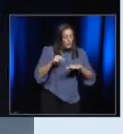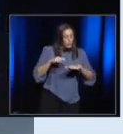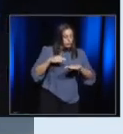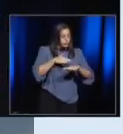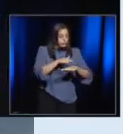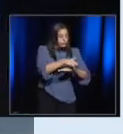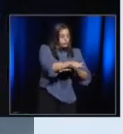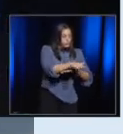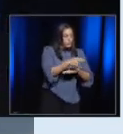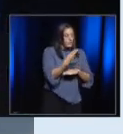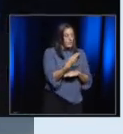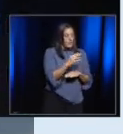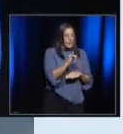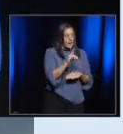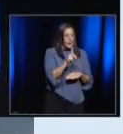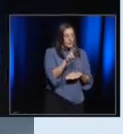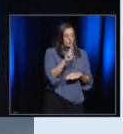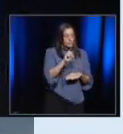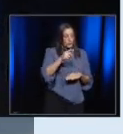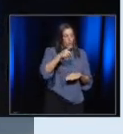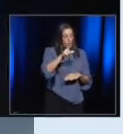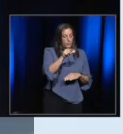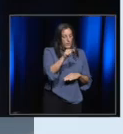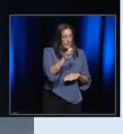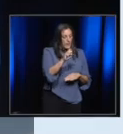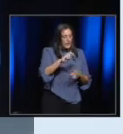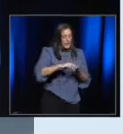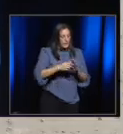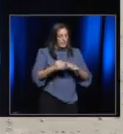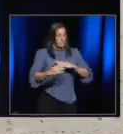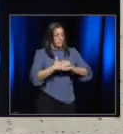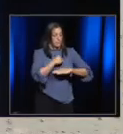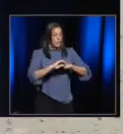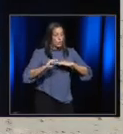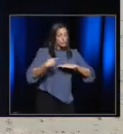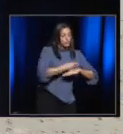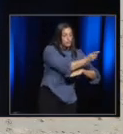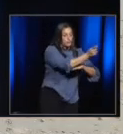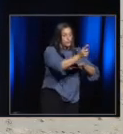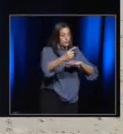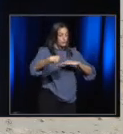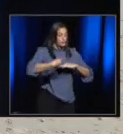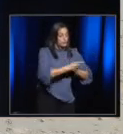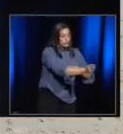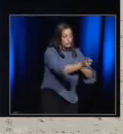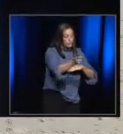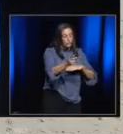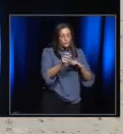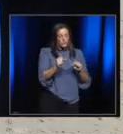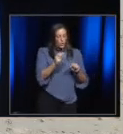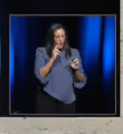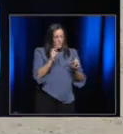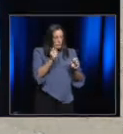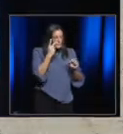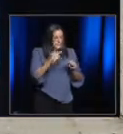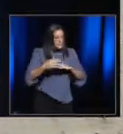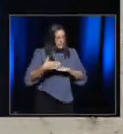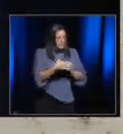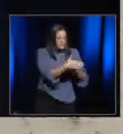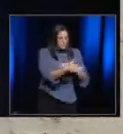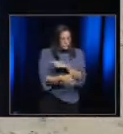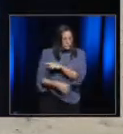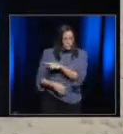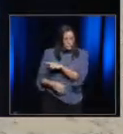also mostly females and passed on to their calves. So I hope you can see the fish here